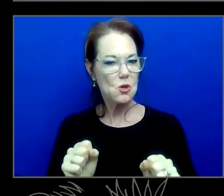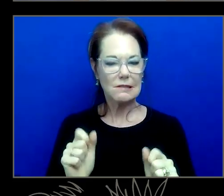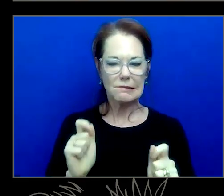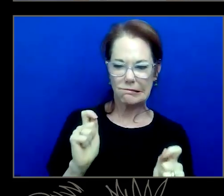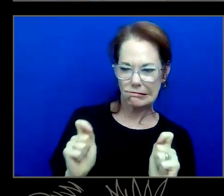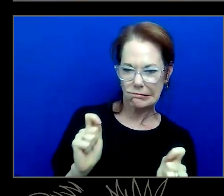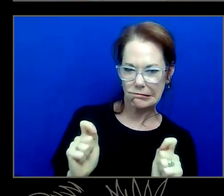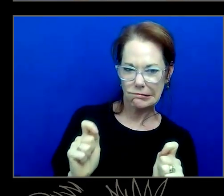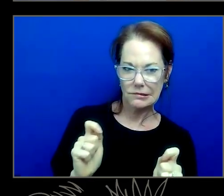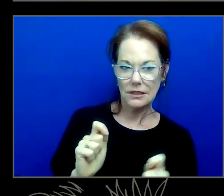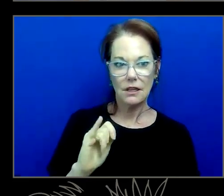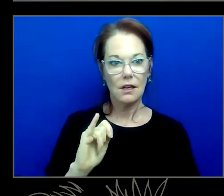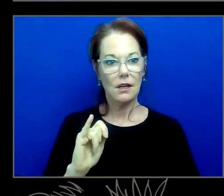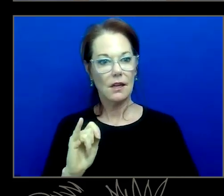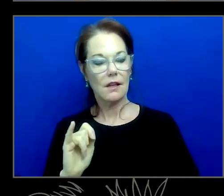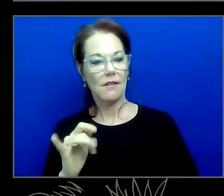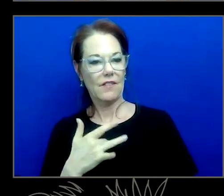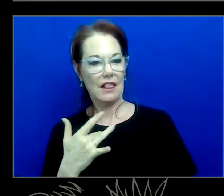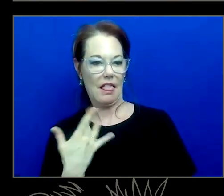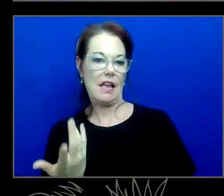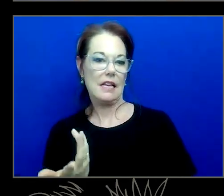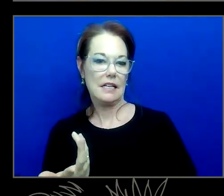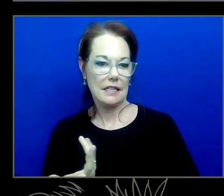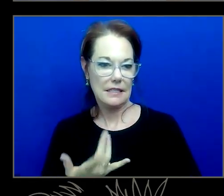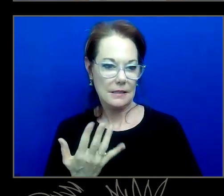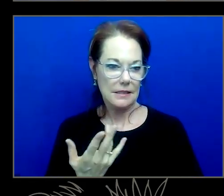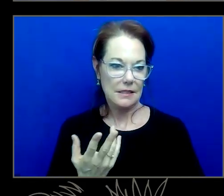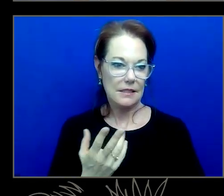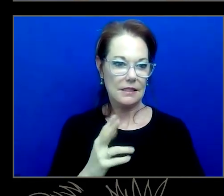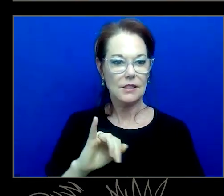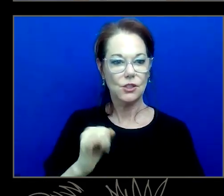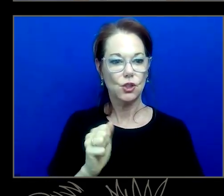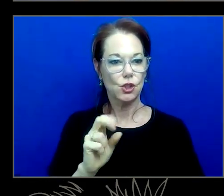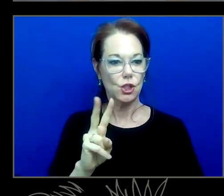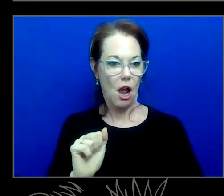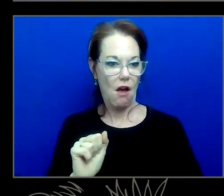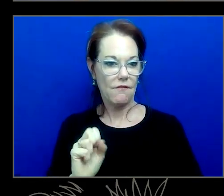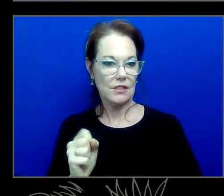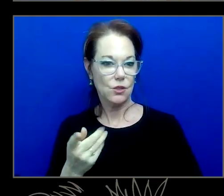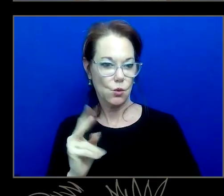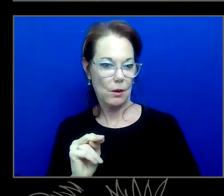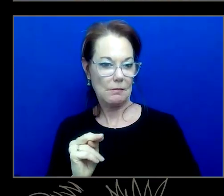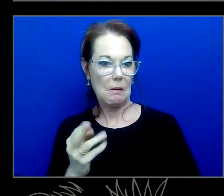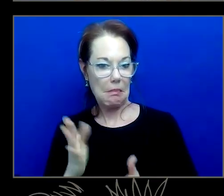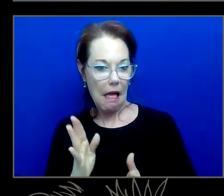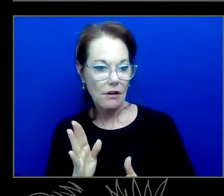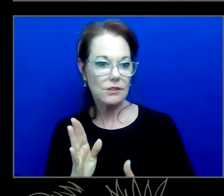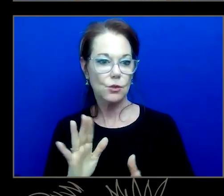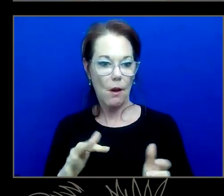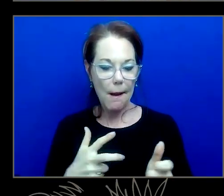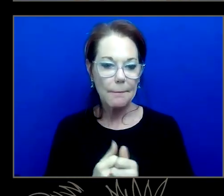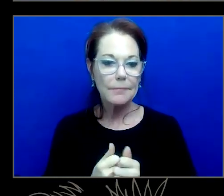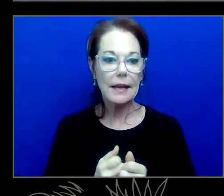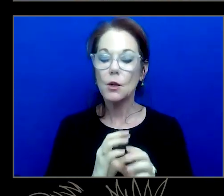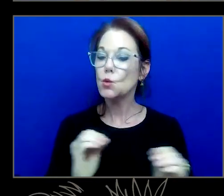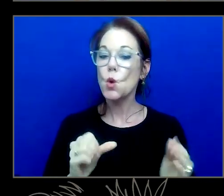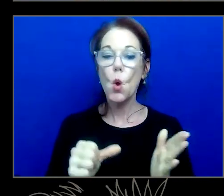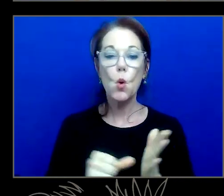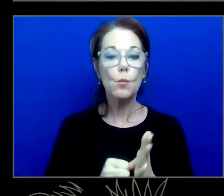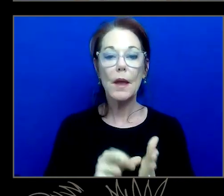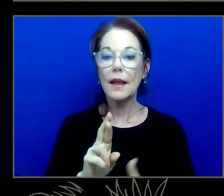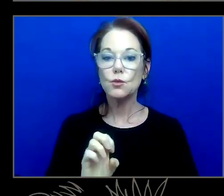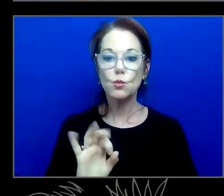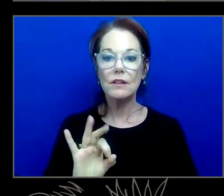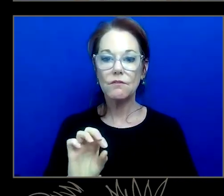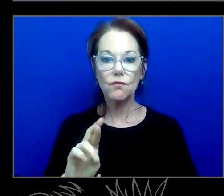scene, tools like ASP.NET MVC allowed us to use a form to update a single part of our page with no page refresh. And of course, Remix